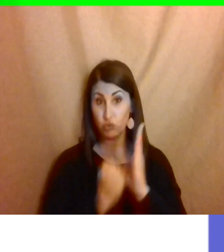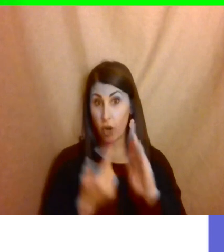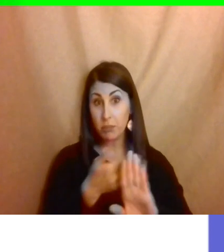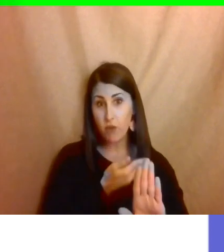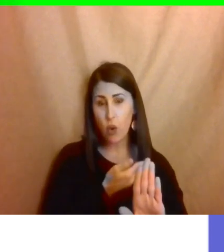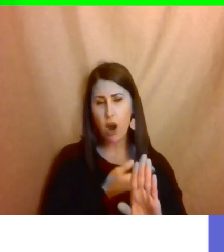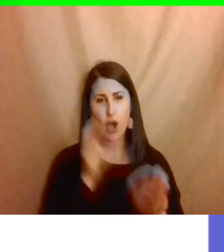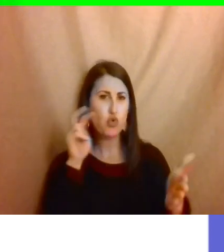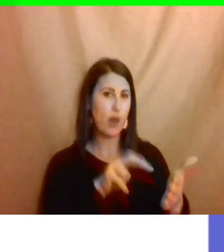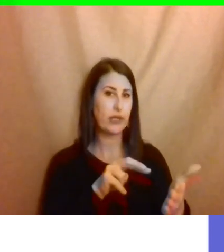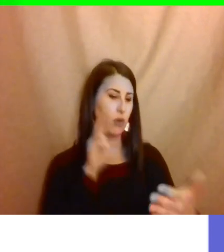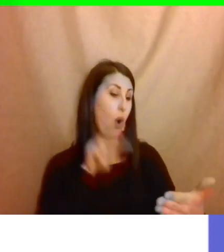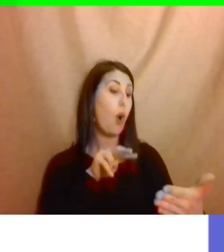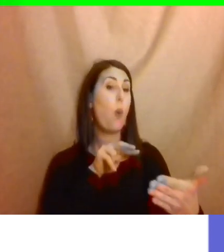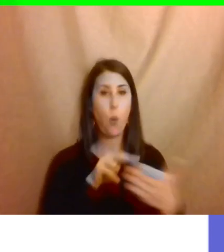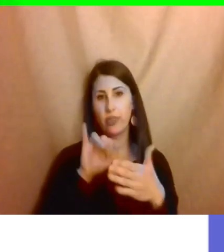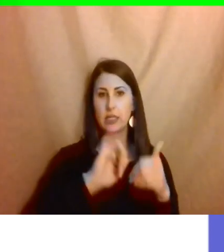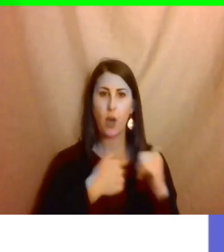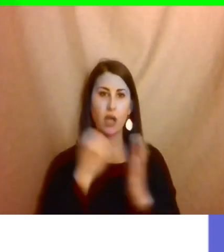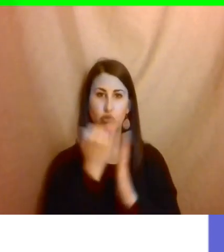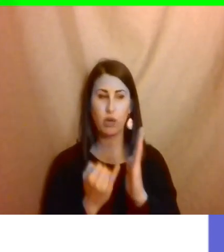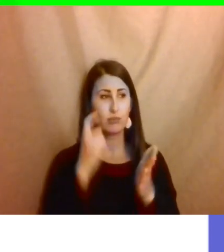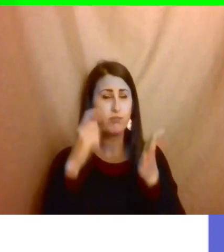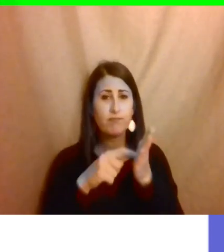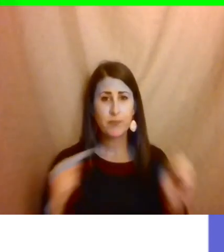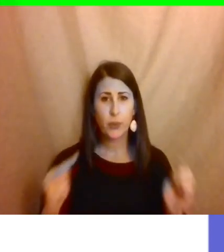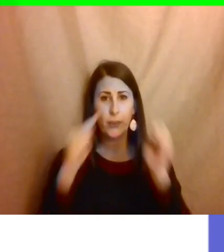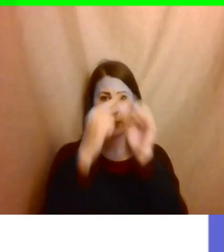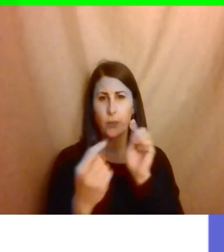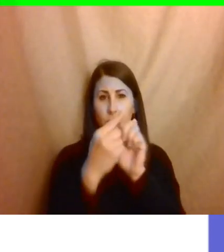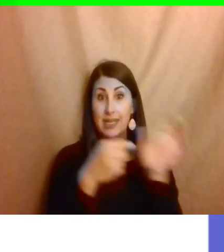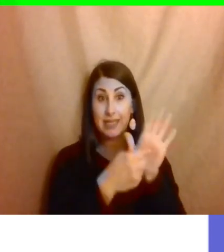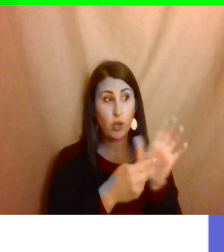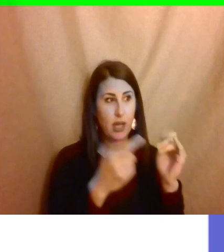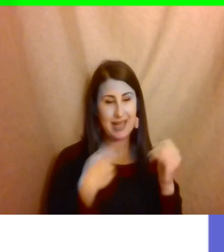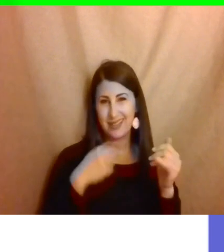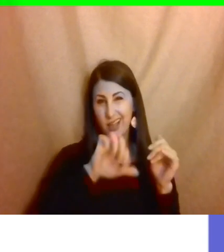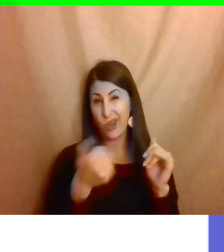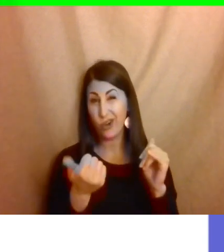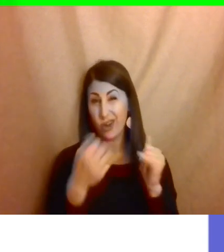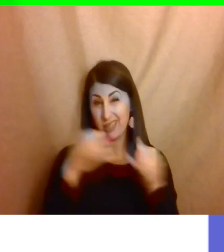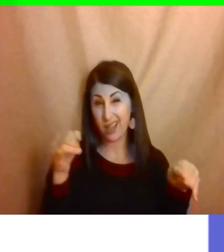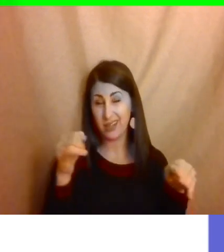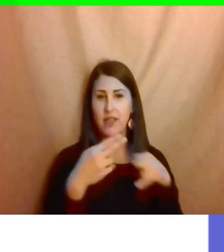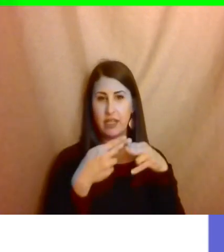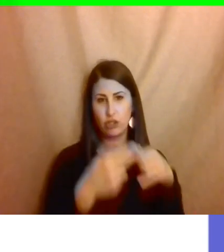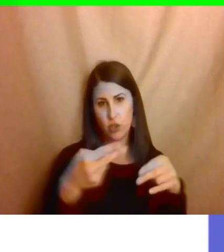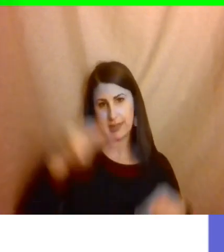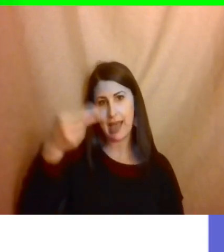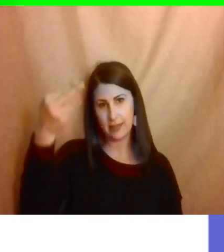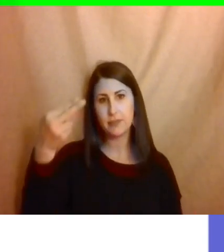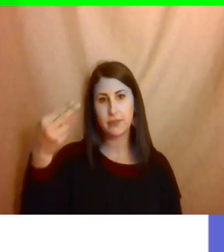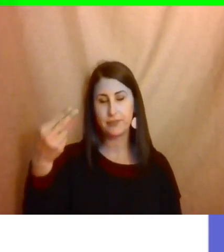a line here. All that's saying is that from here and straight up is the height. Okay, same thing right here. Right